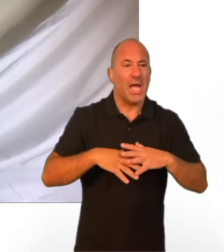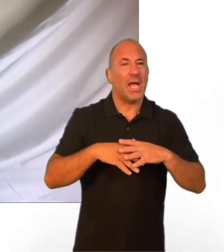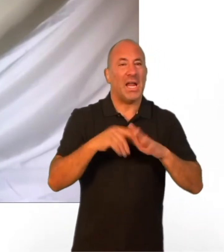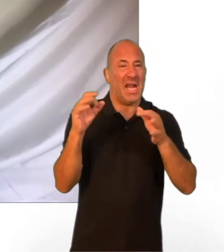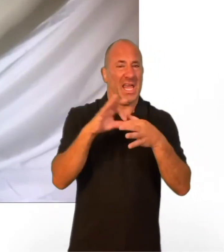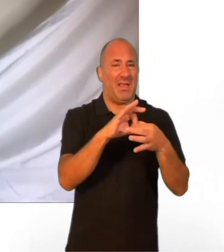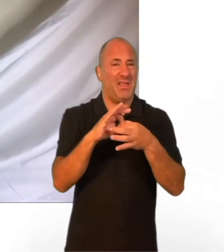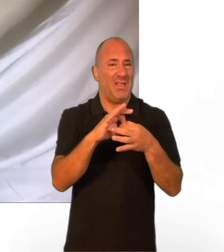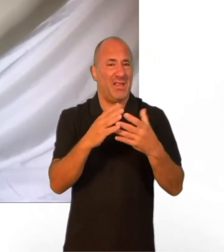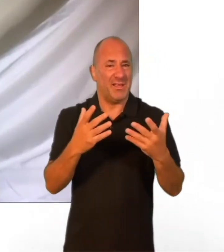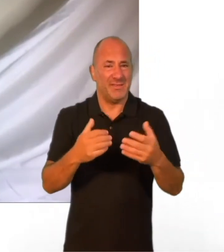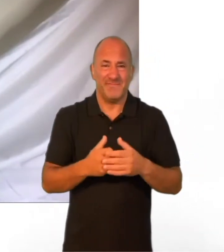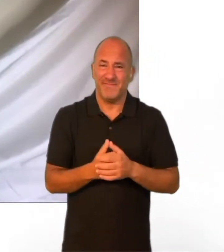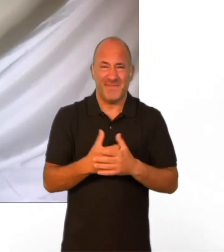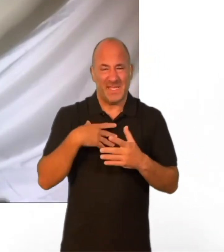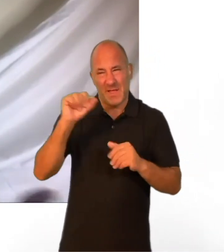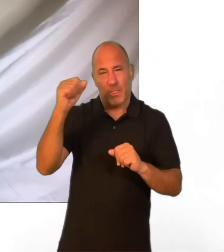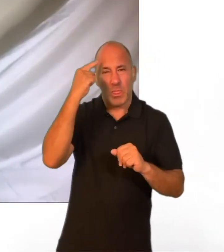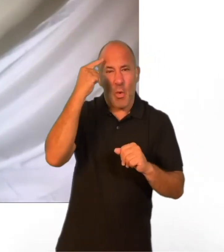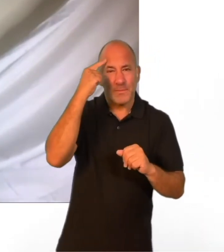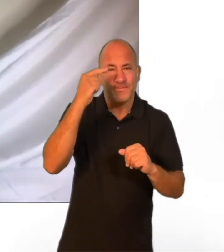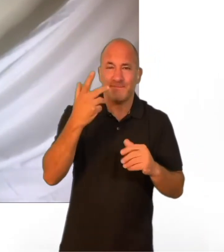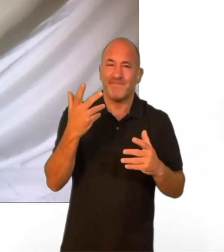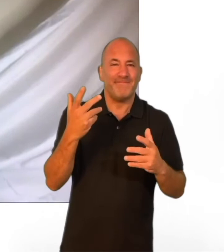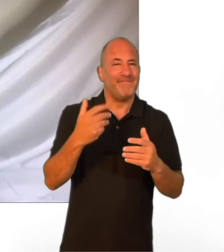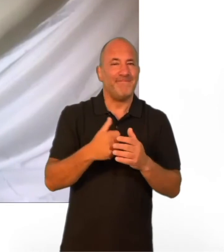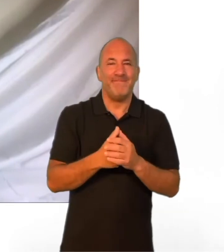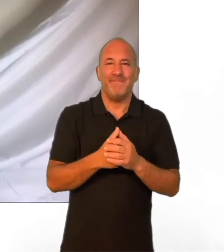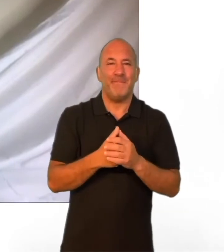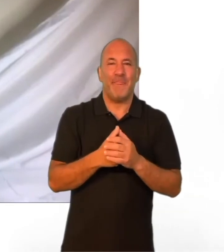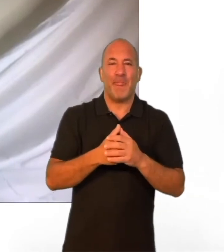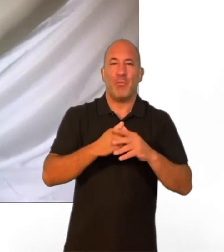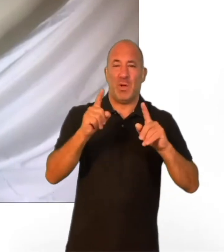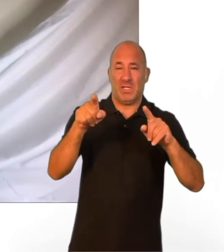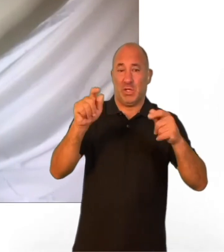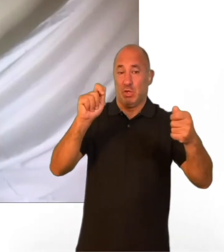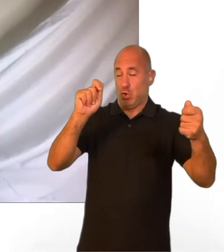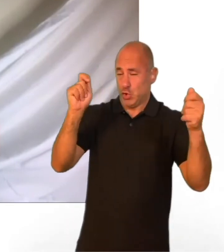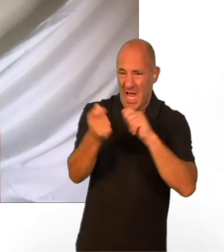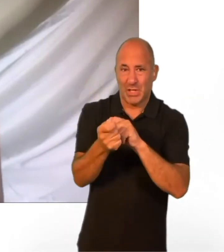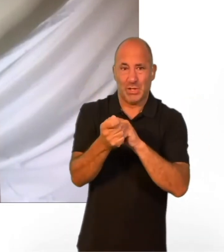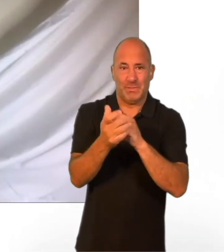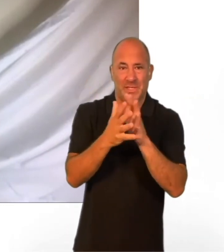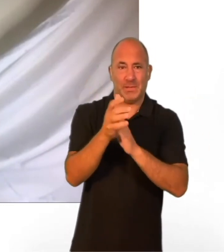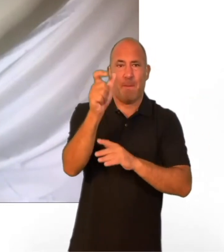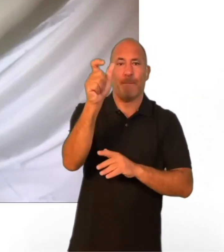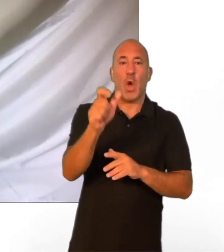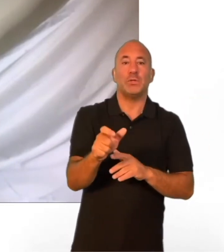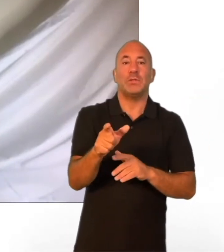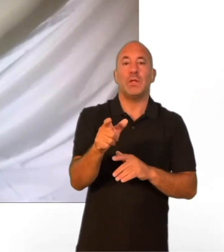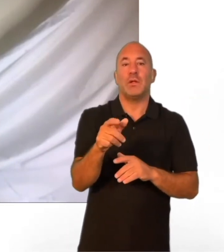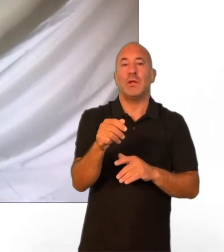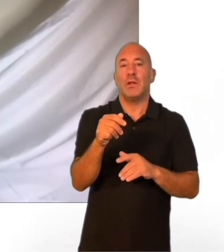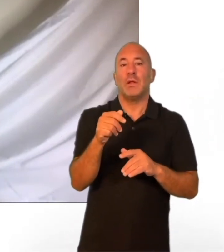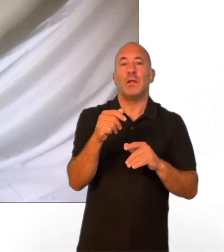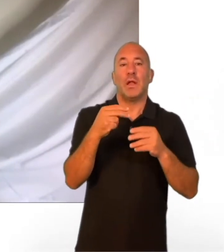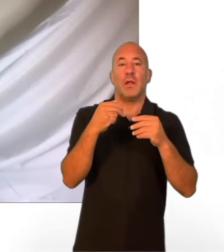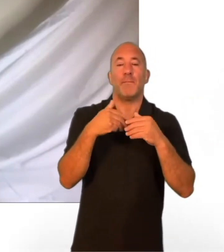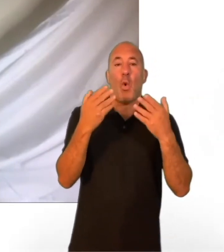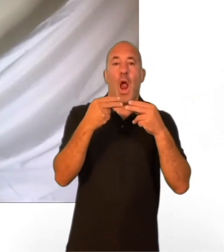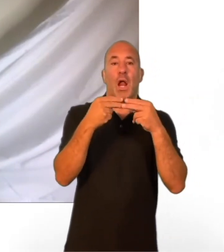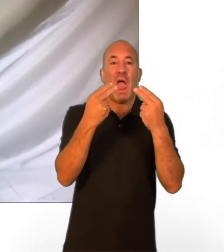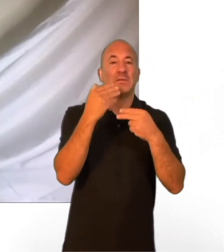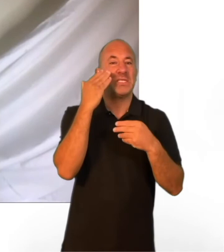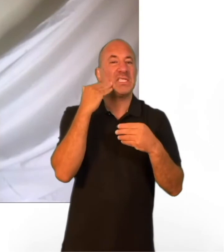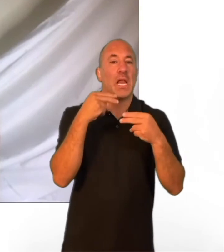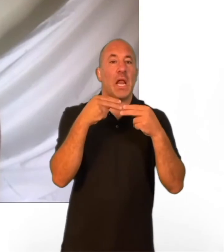What changes it is then you, as somebody who might have that privilege of being of a closer proximity to whiteness,